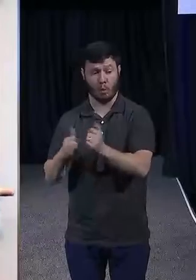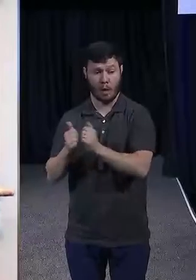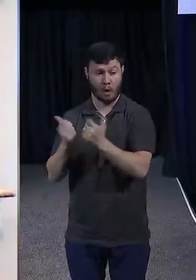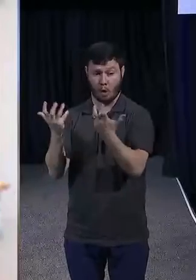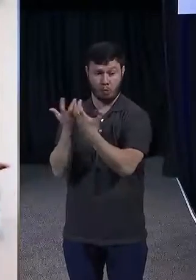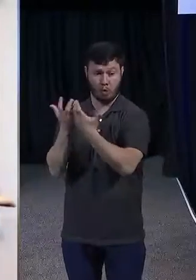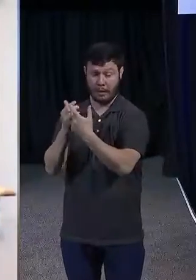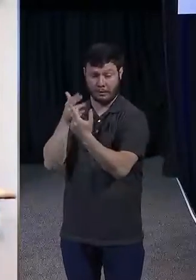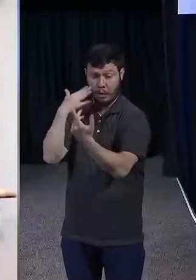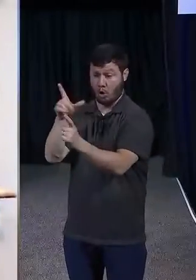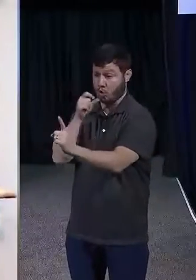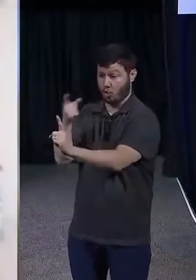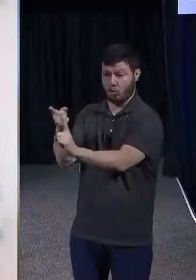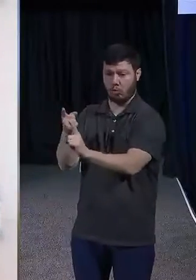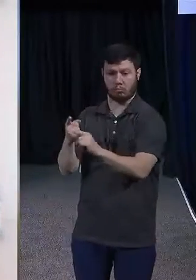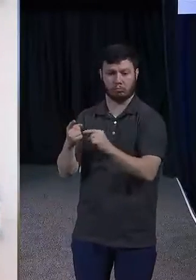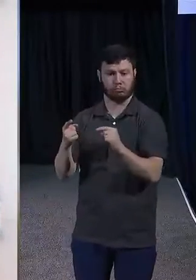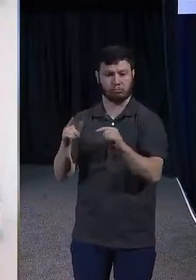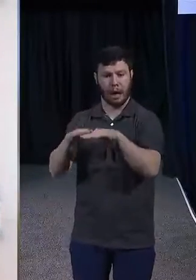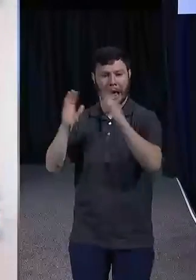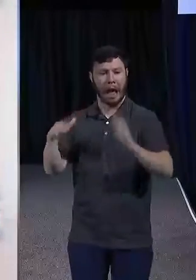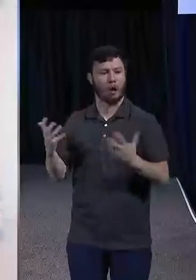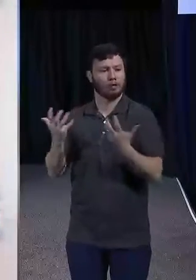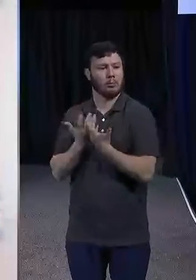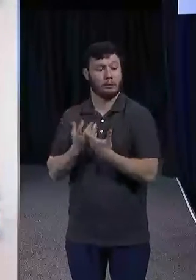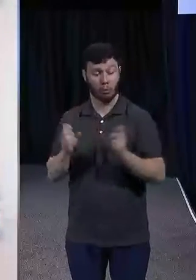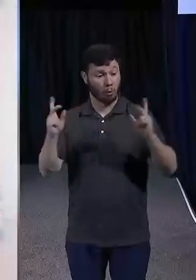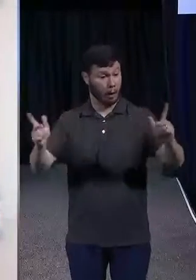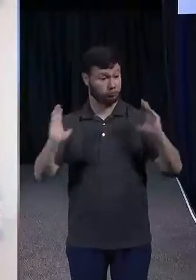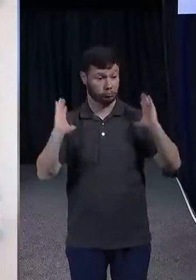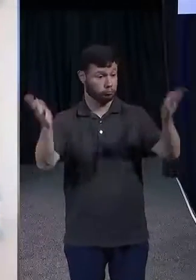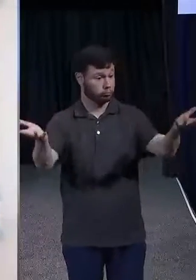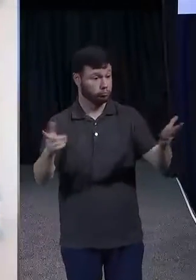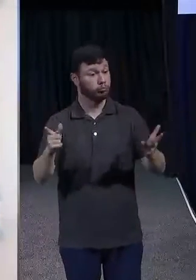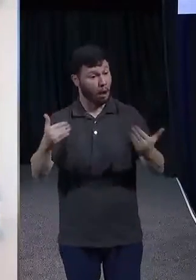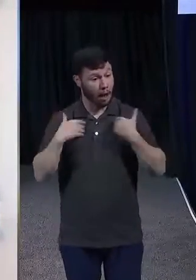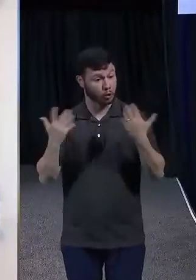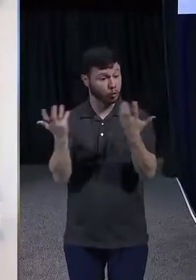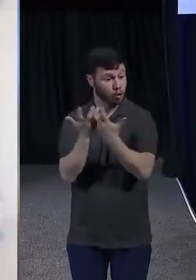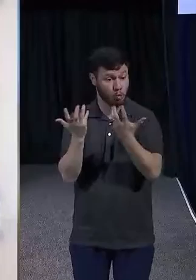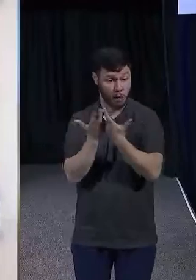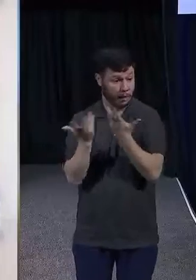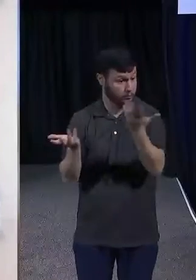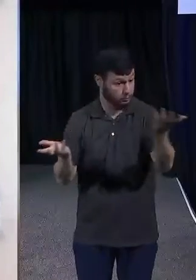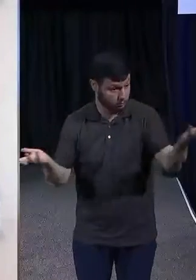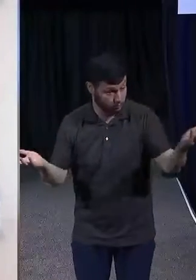like they do, a housemate, okay? All right, so she has a housemate, a roommate,